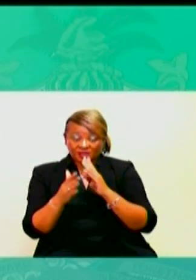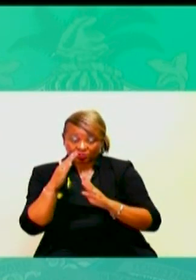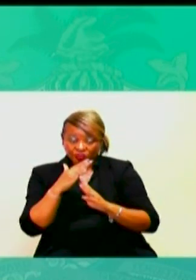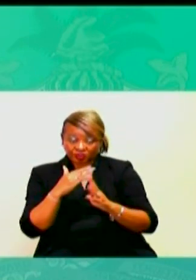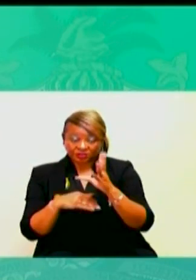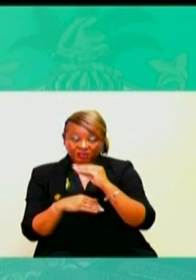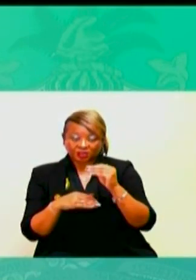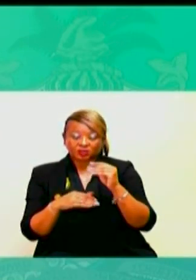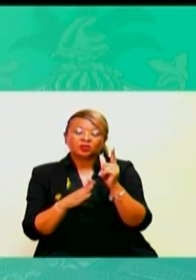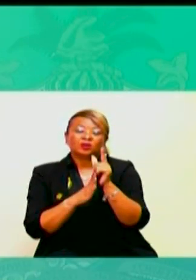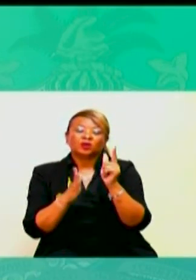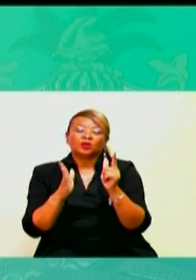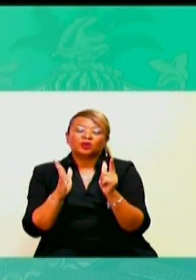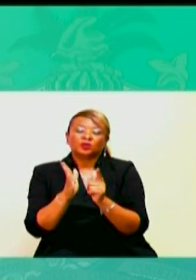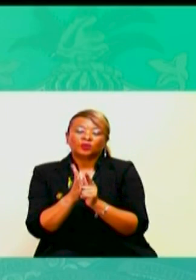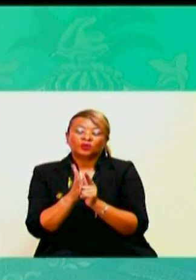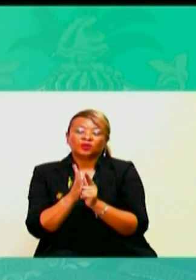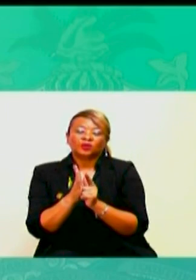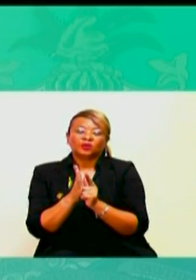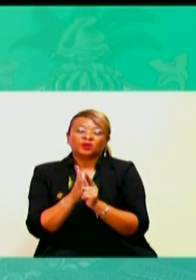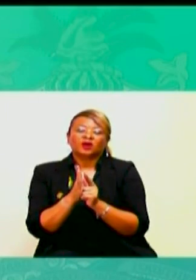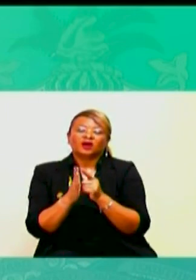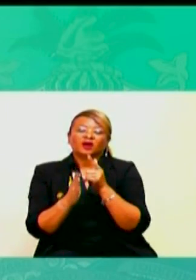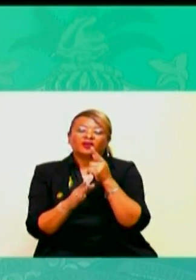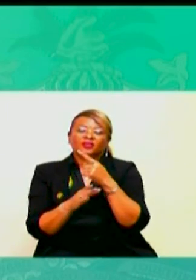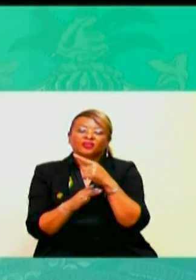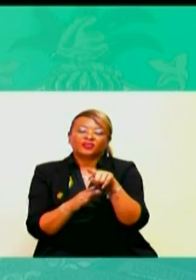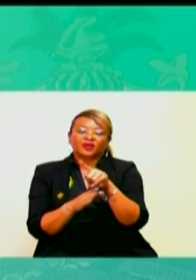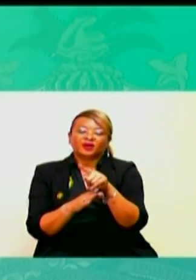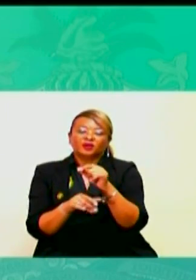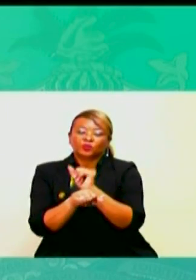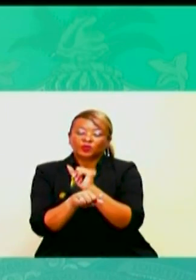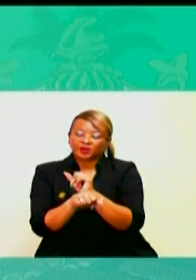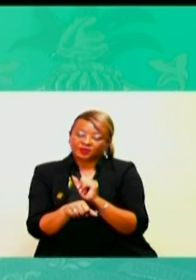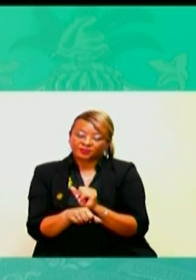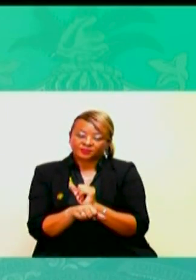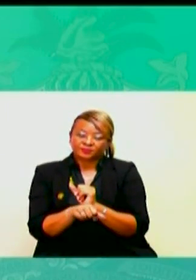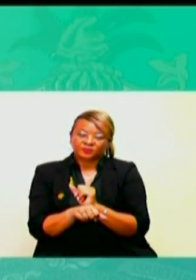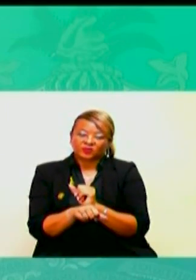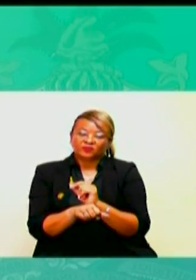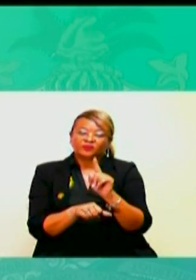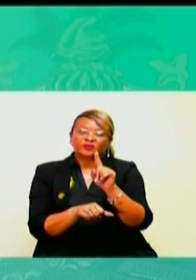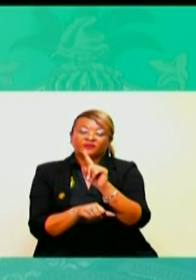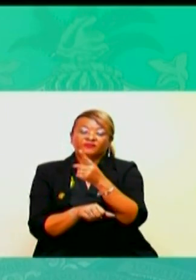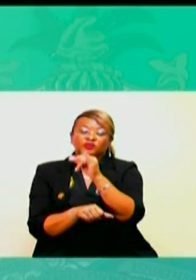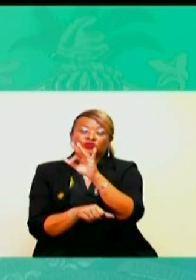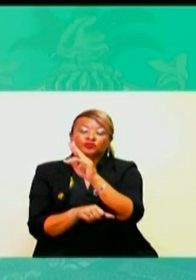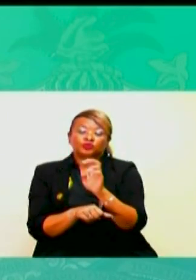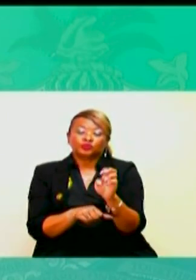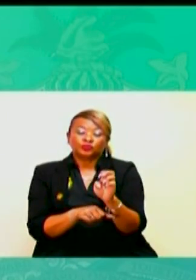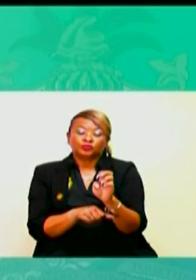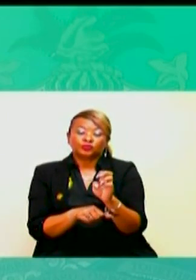law enforcement partners are up to the task. From our records, from the 1st of June